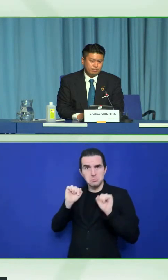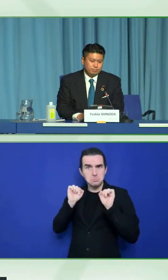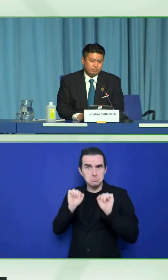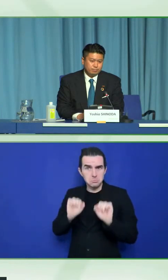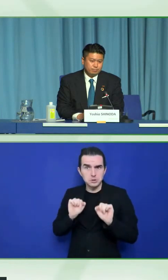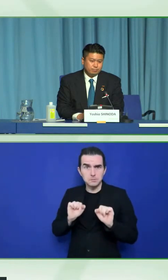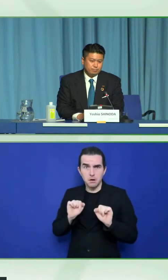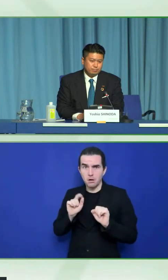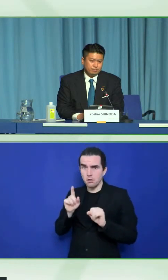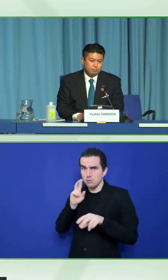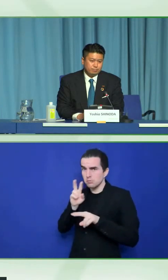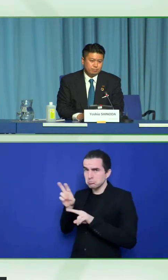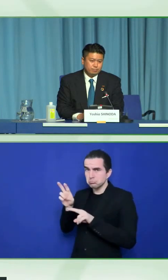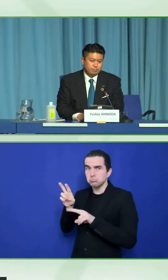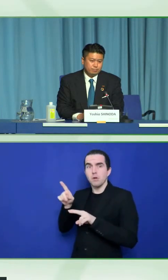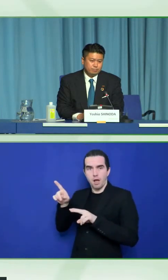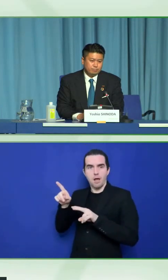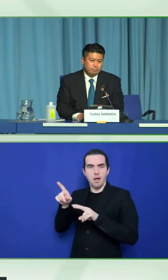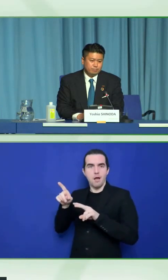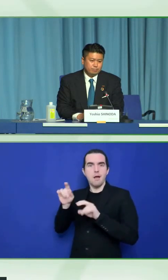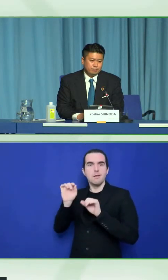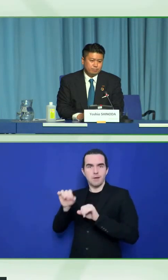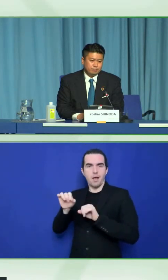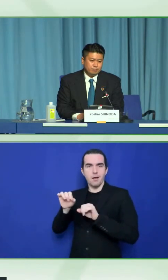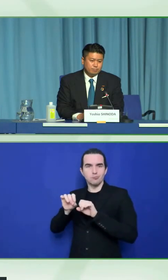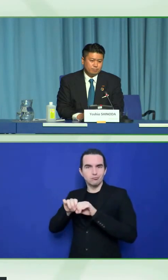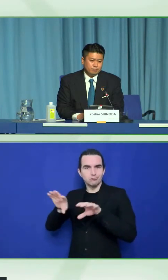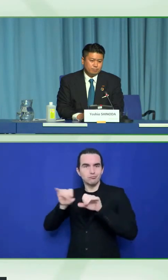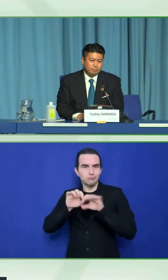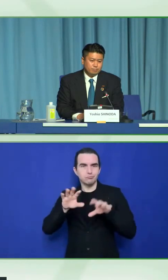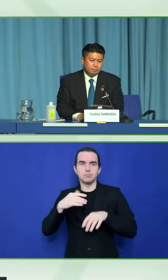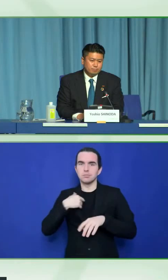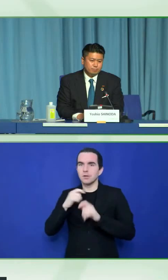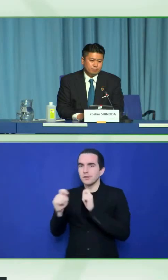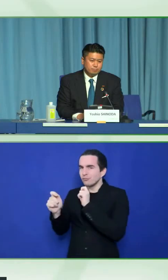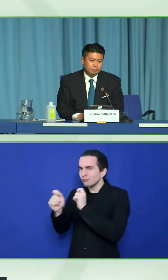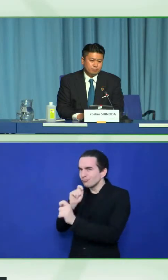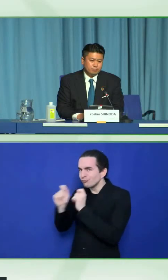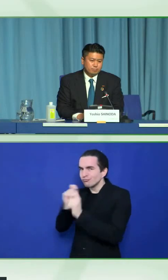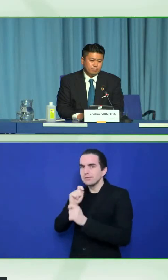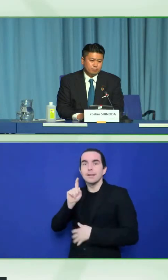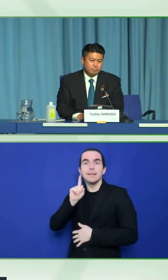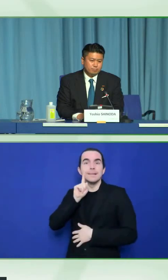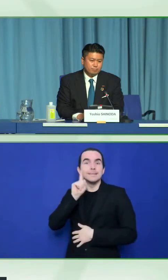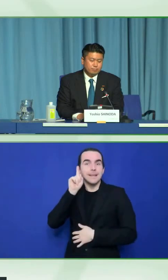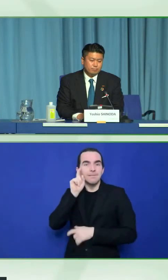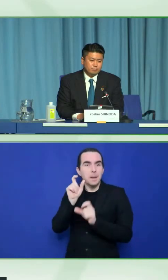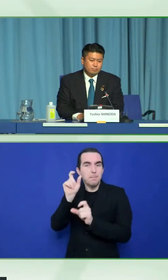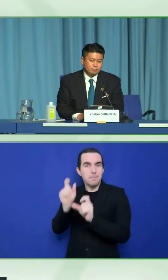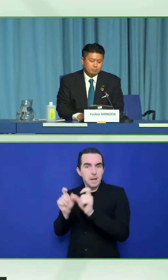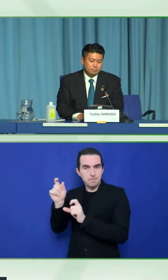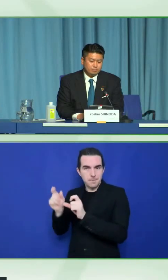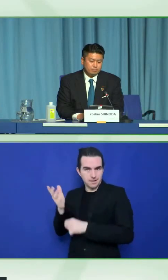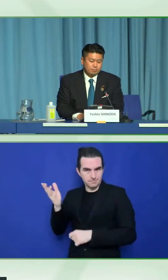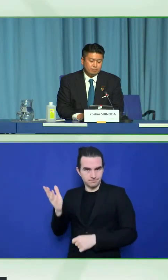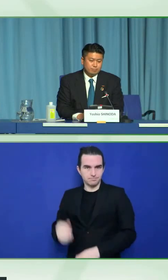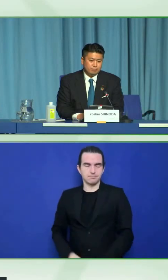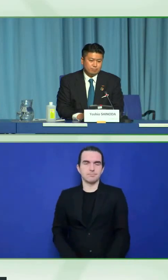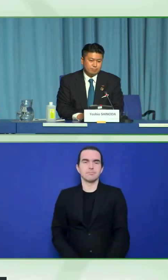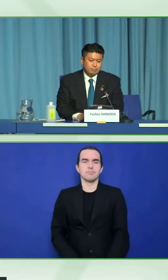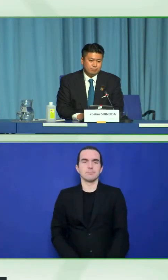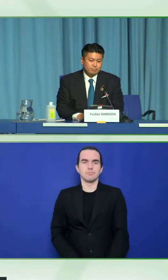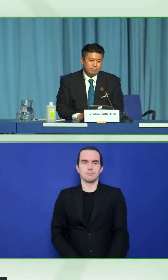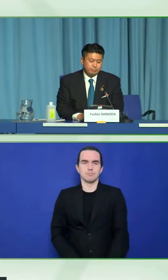to learn sign language. We have also aired about 300 10-minute